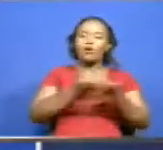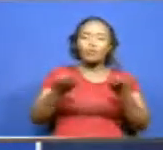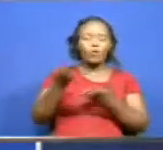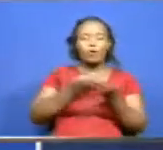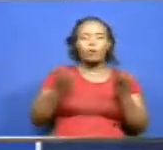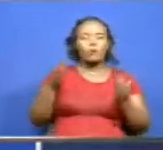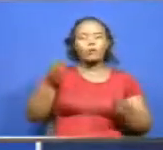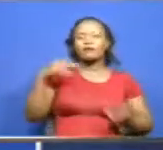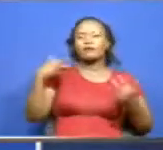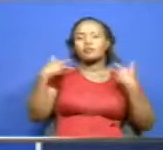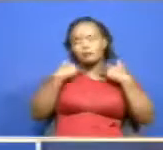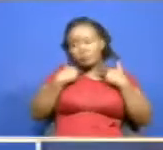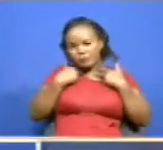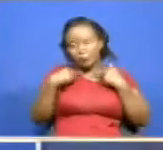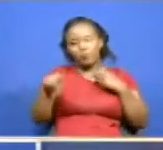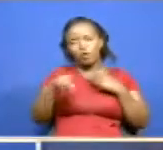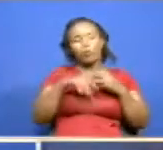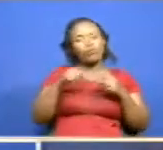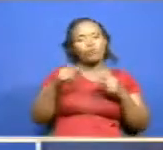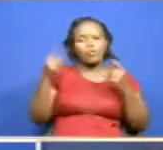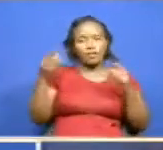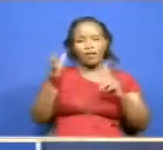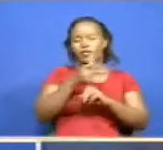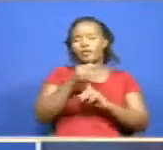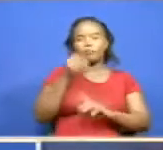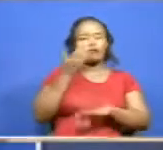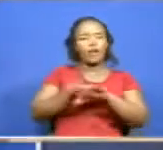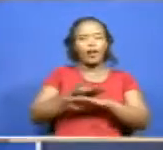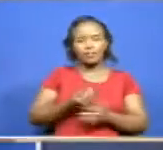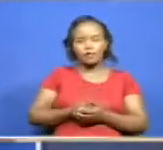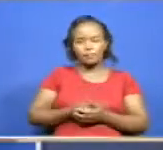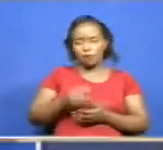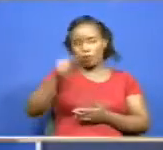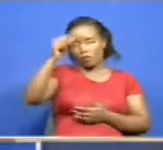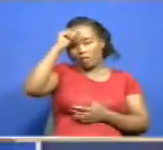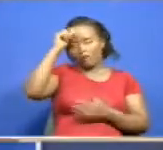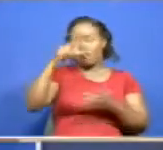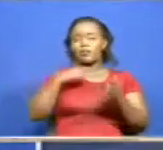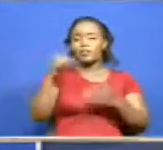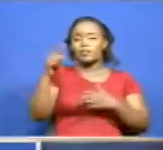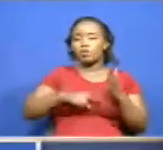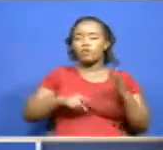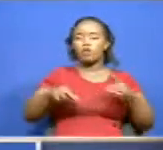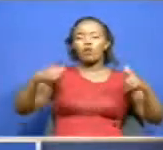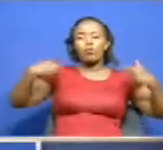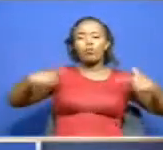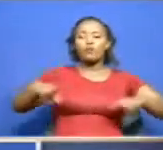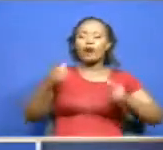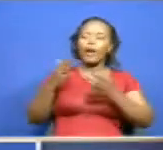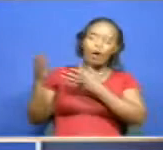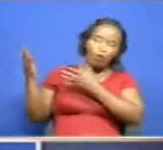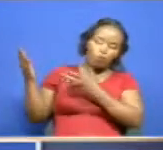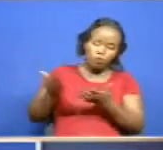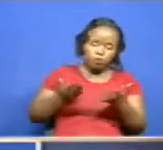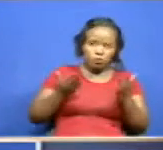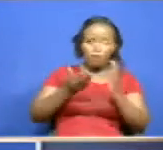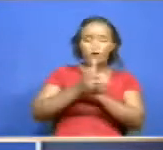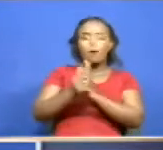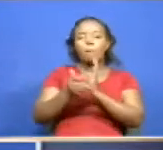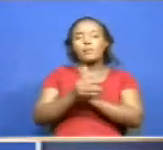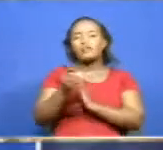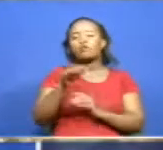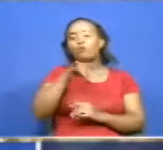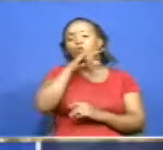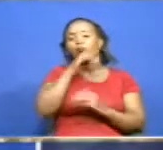ya kufanya kitu chochote. The government says it will open the borders for import of more maize from Uganda and Tanzania, as well